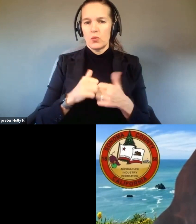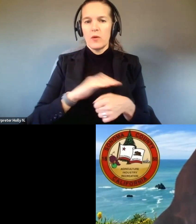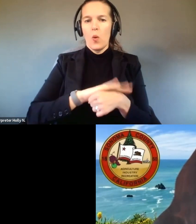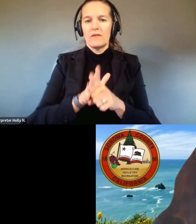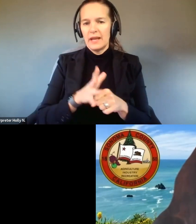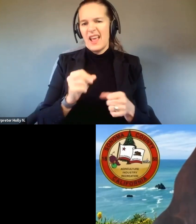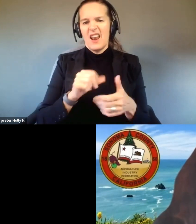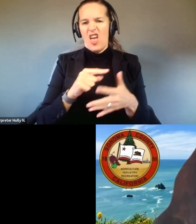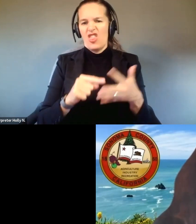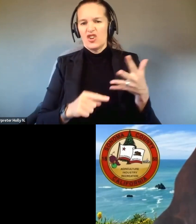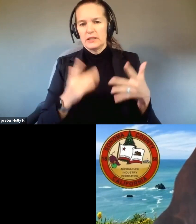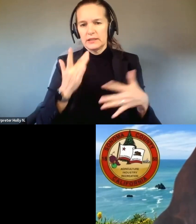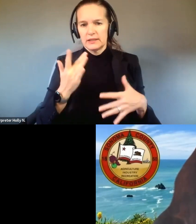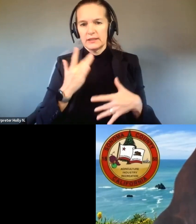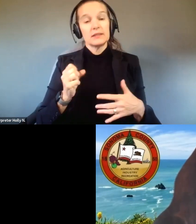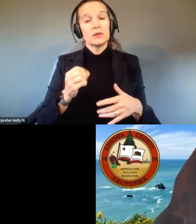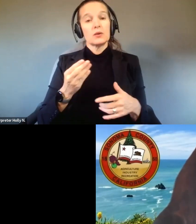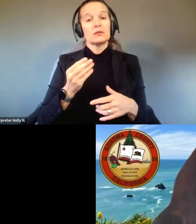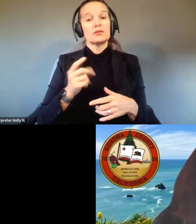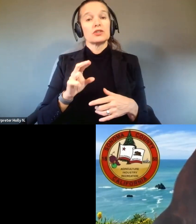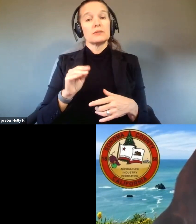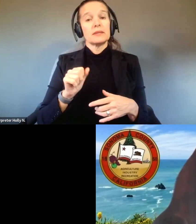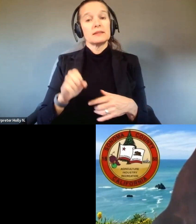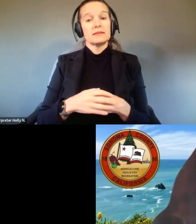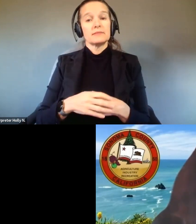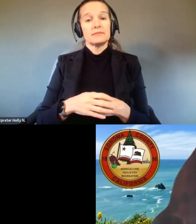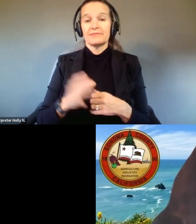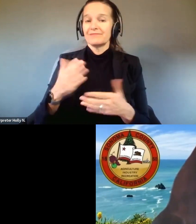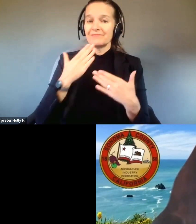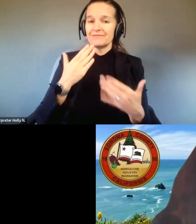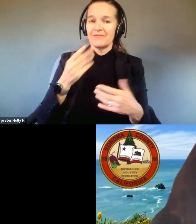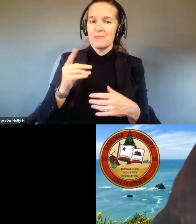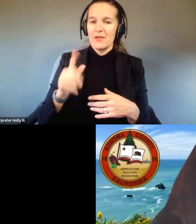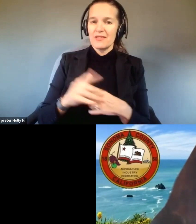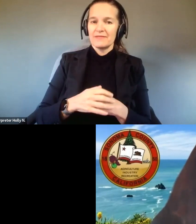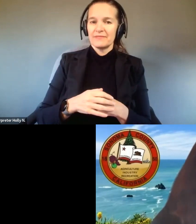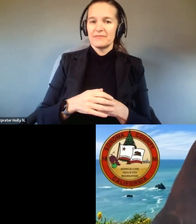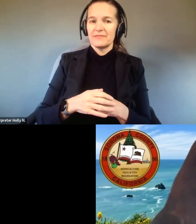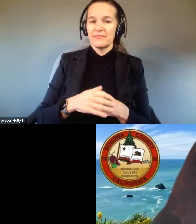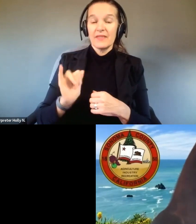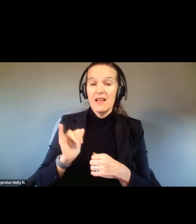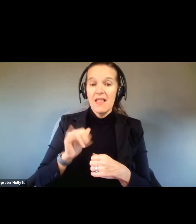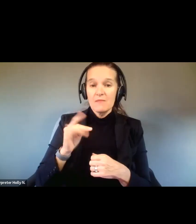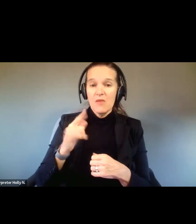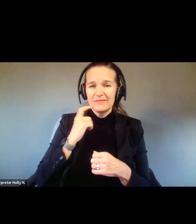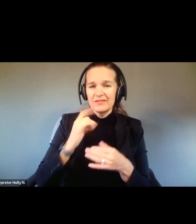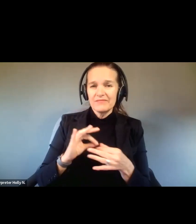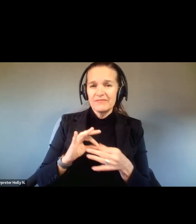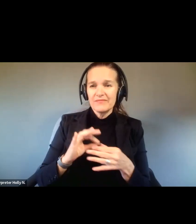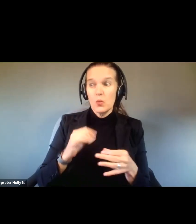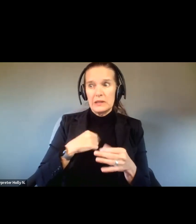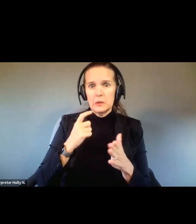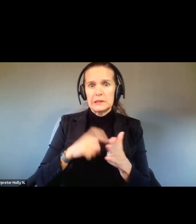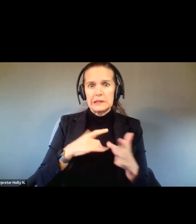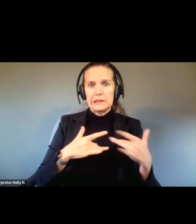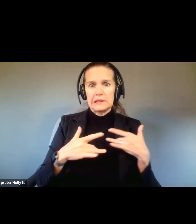some of these other respiratory illnesses. Dr. Mase? Great. Thank you so much, Paul. As Paul just mentioned, we are seeing a concerning